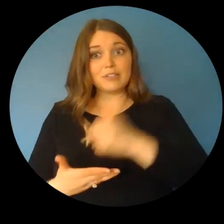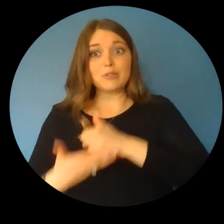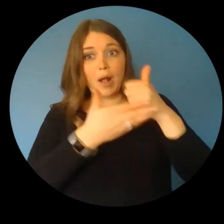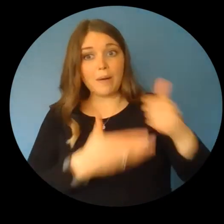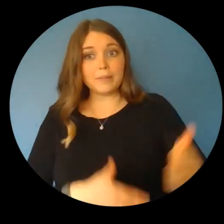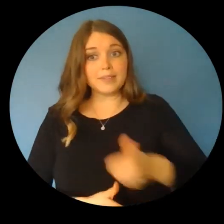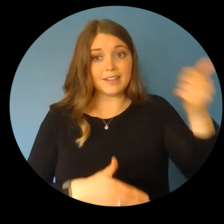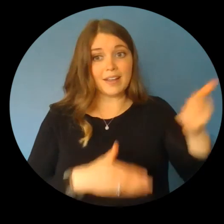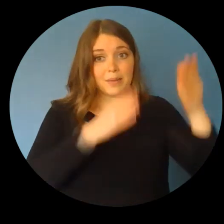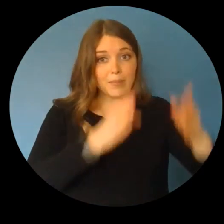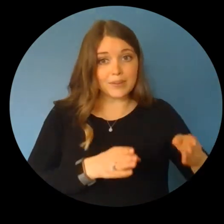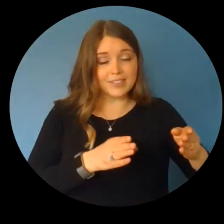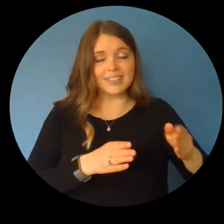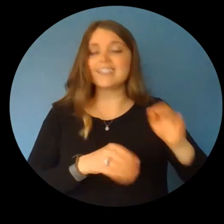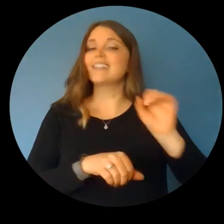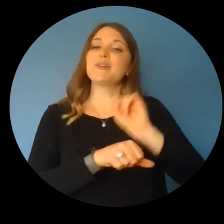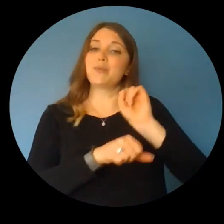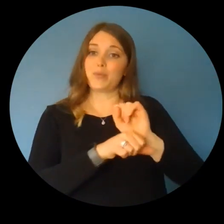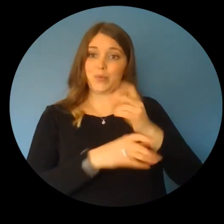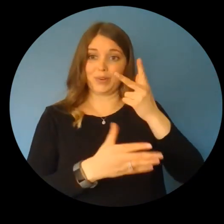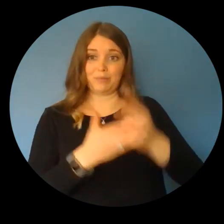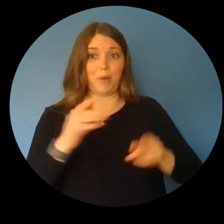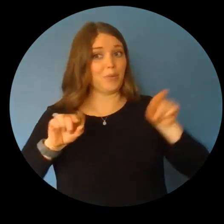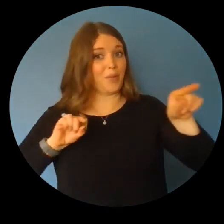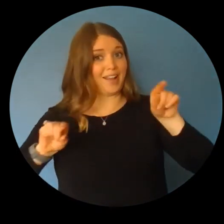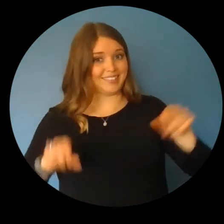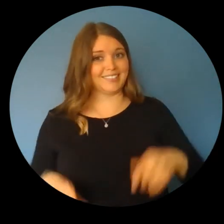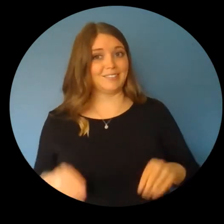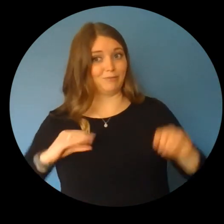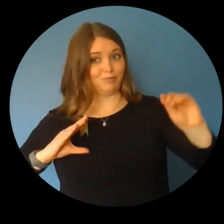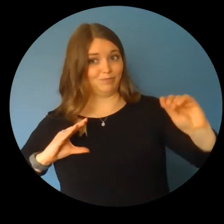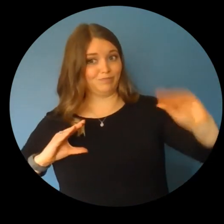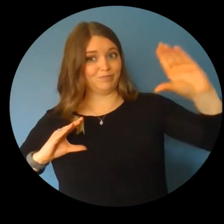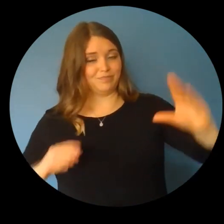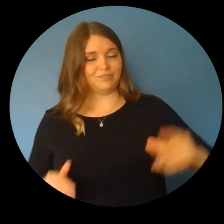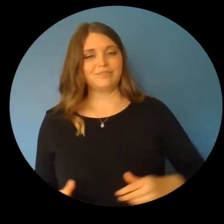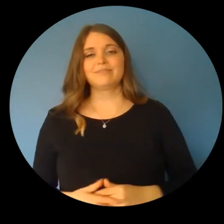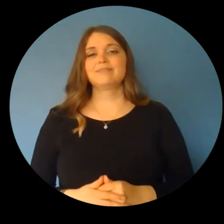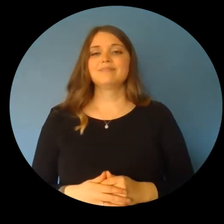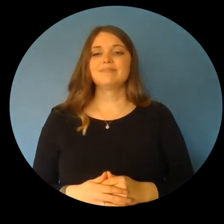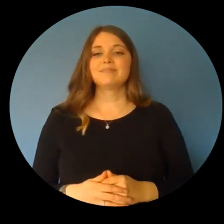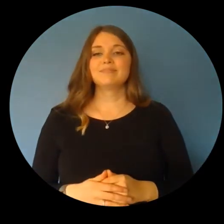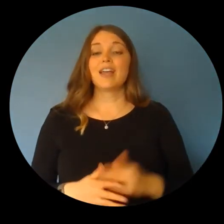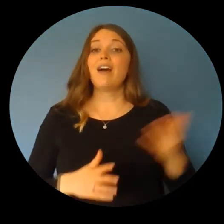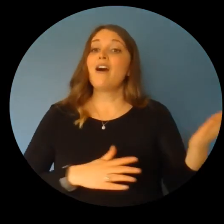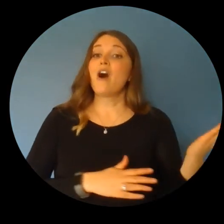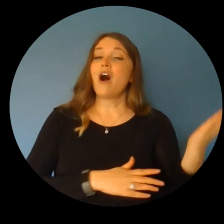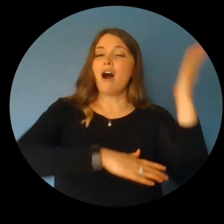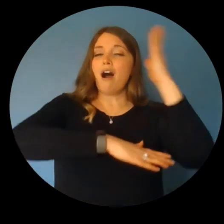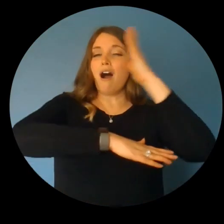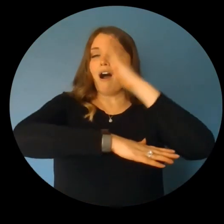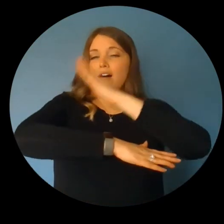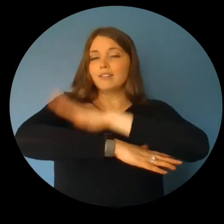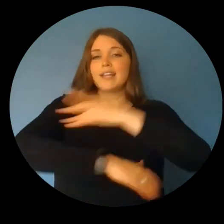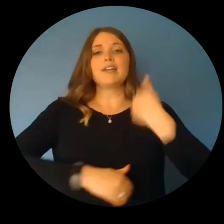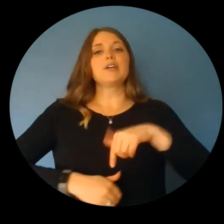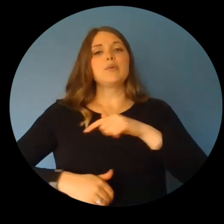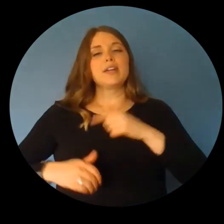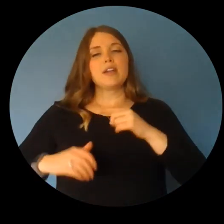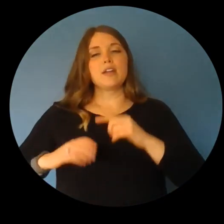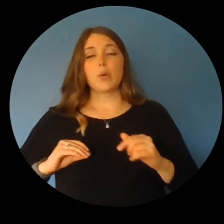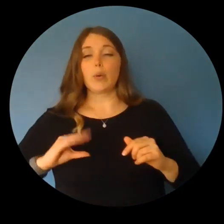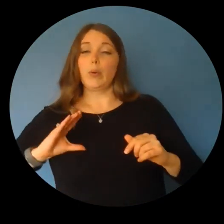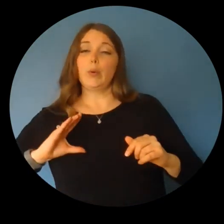doesn't it? All day long, we are either filling up or dipping into each other's